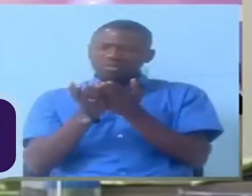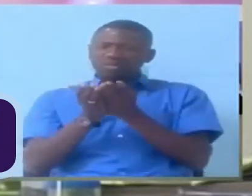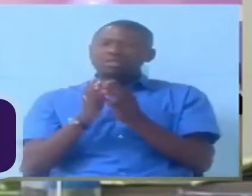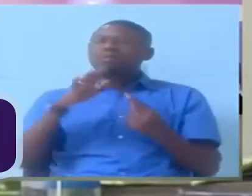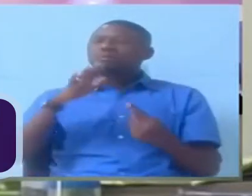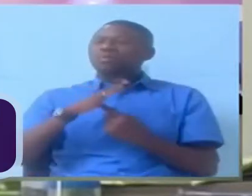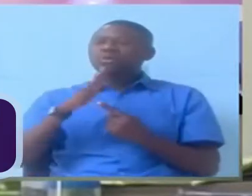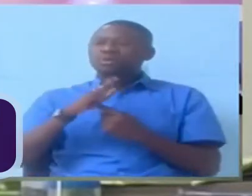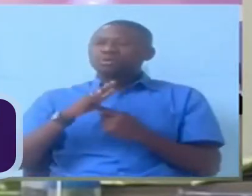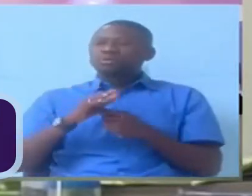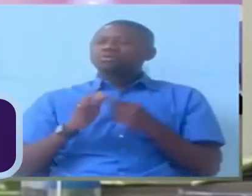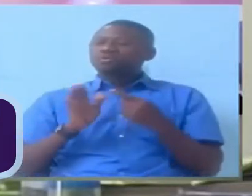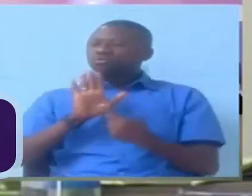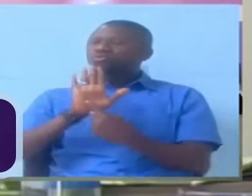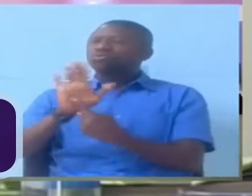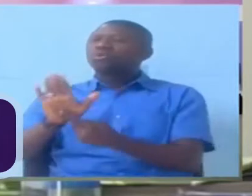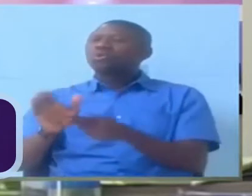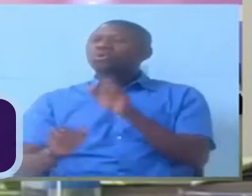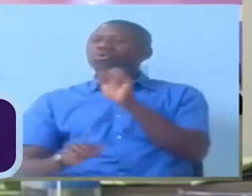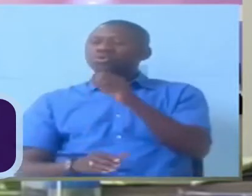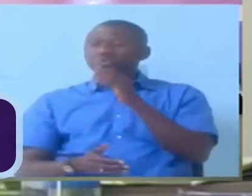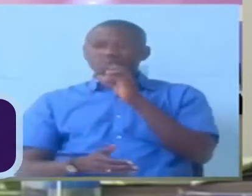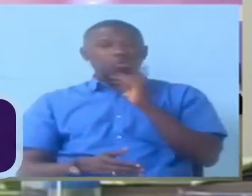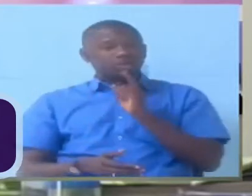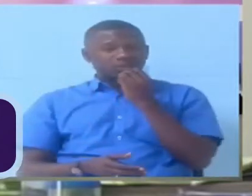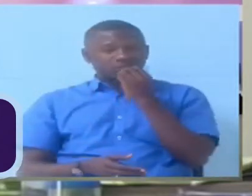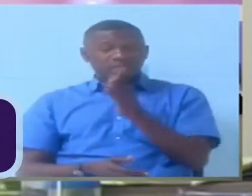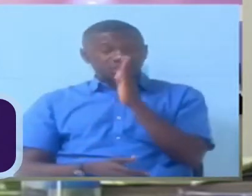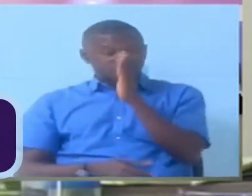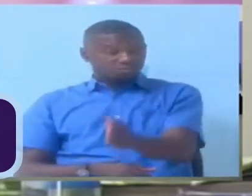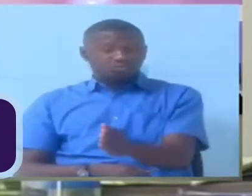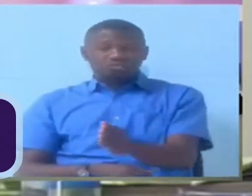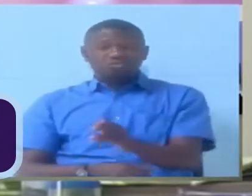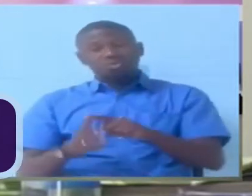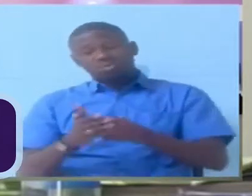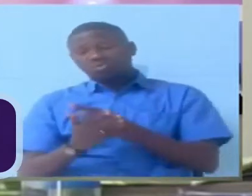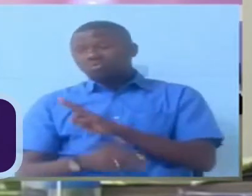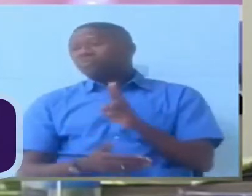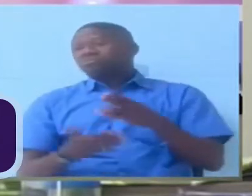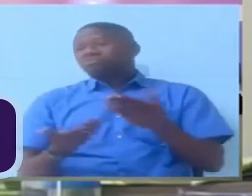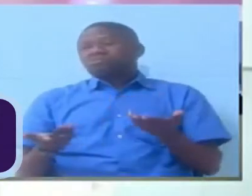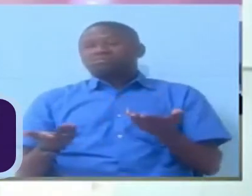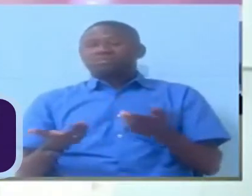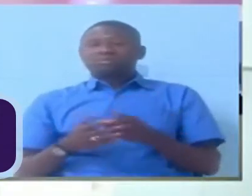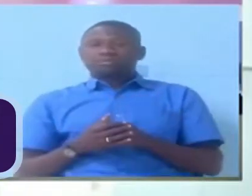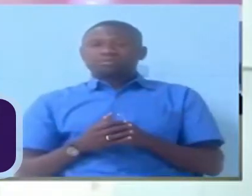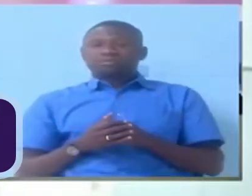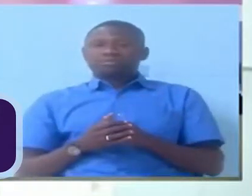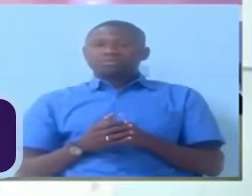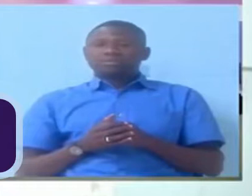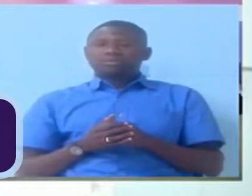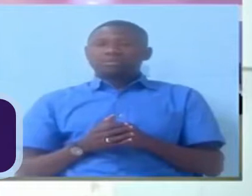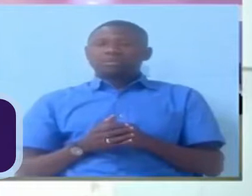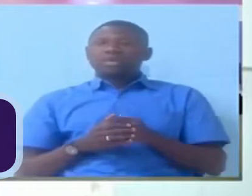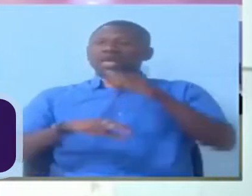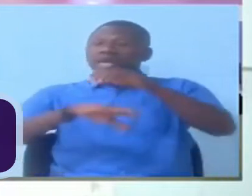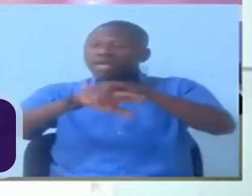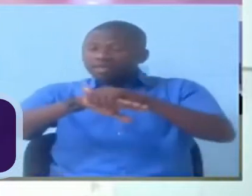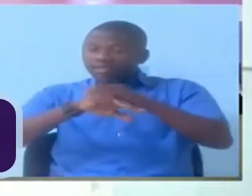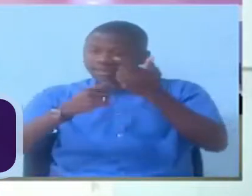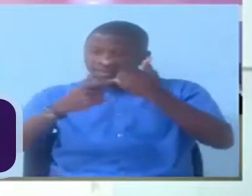fo hani sa ye certificate so dala ba. Yes, I do. Ah, nga sutule. And of course the